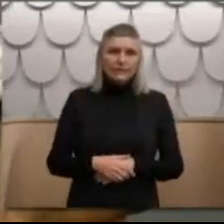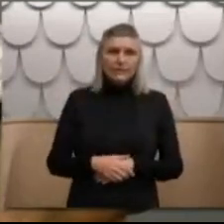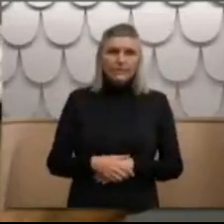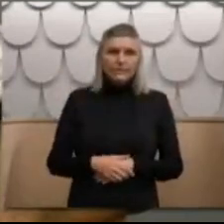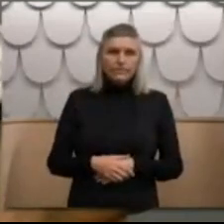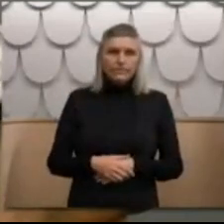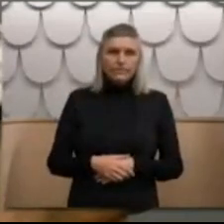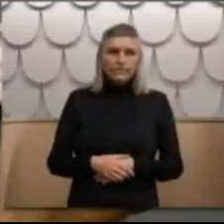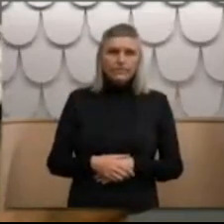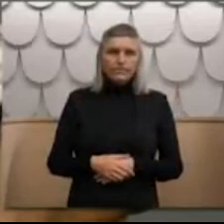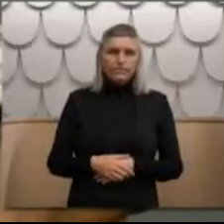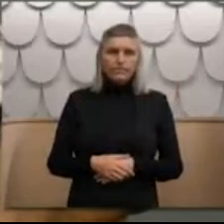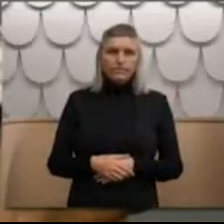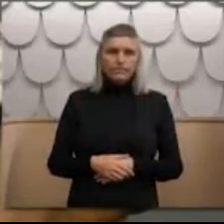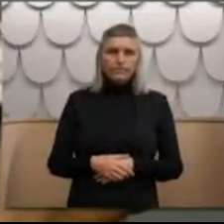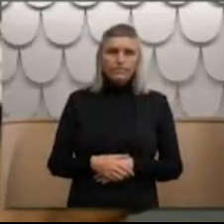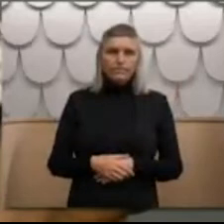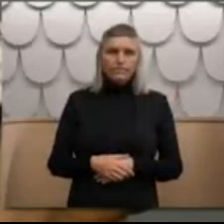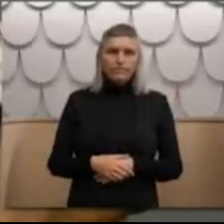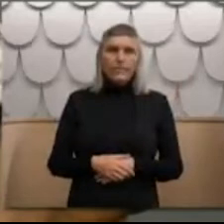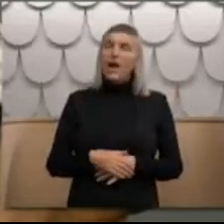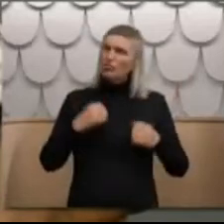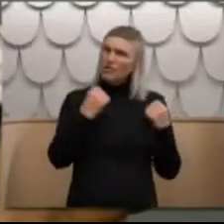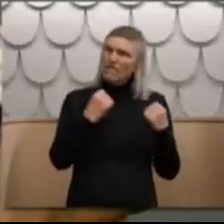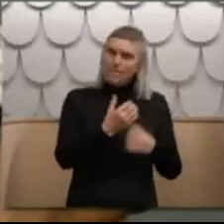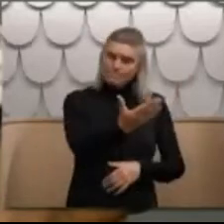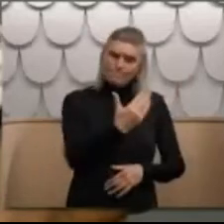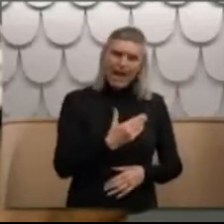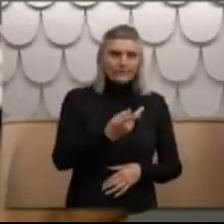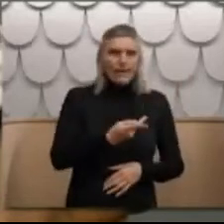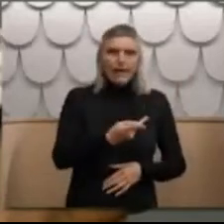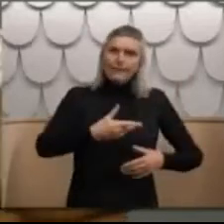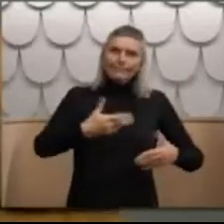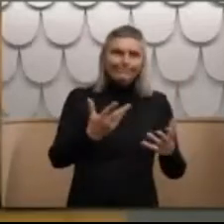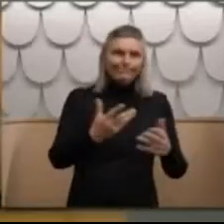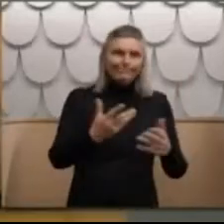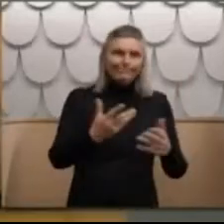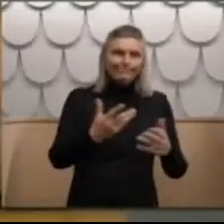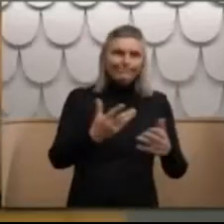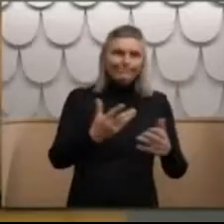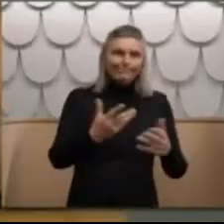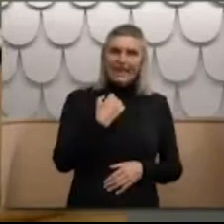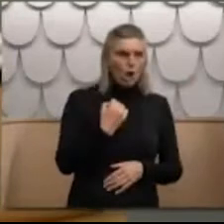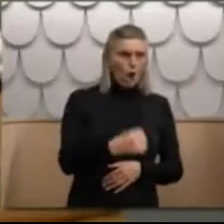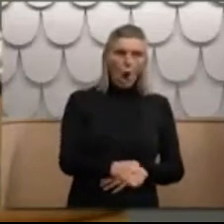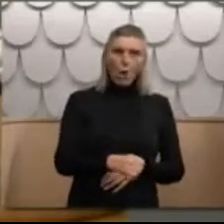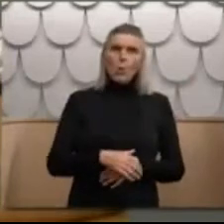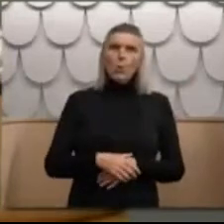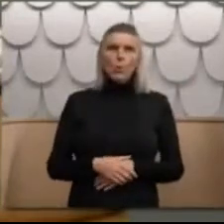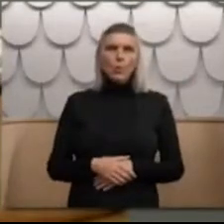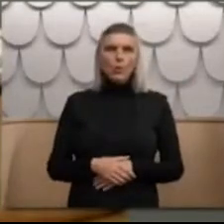been a father until the age of 40. Mm. That's when my son came into my life. And now I'm